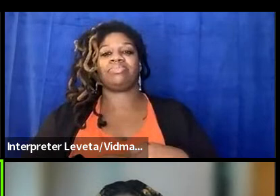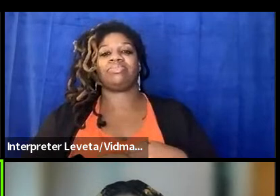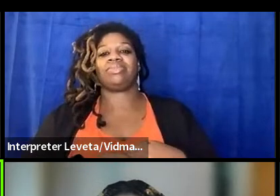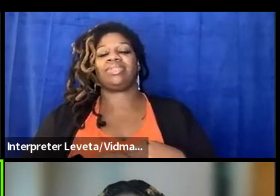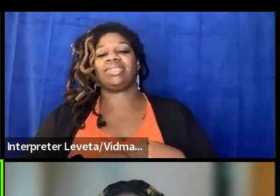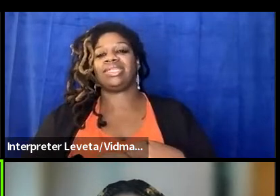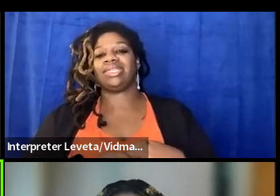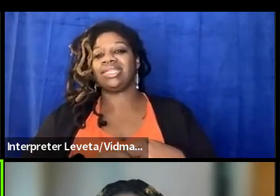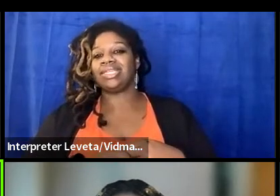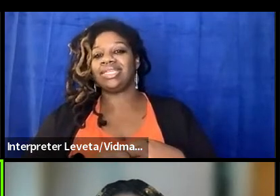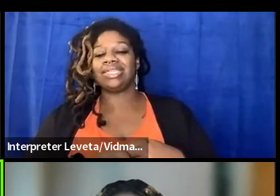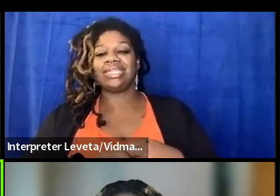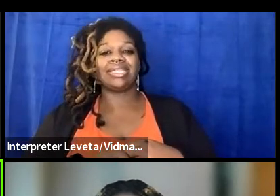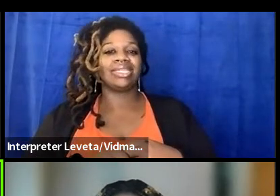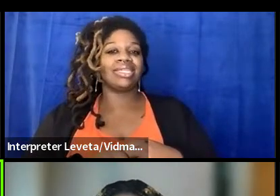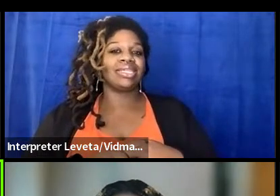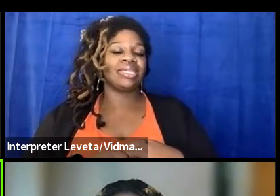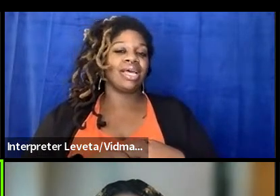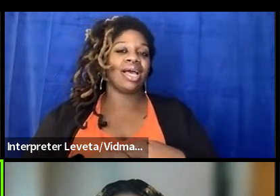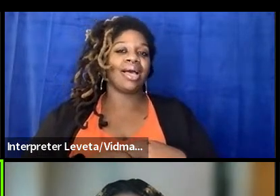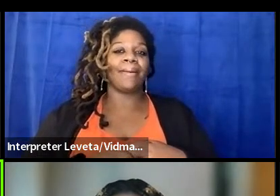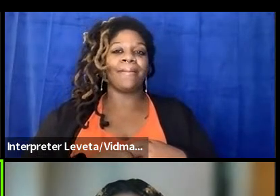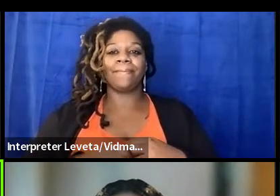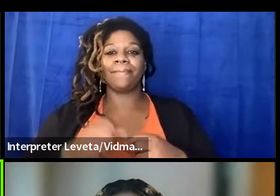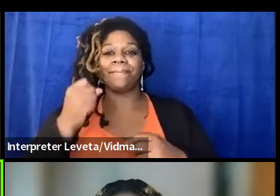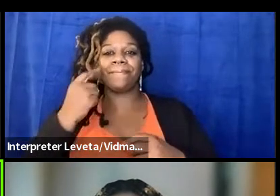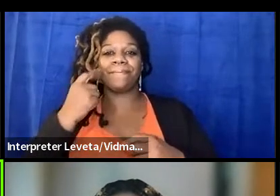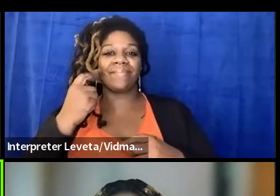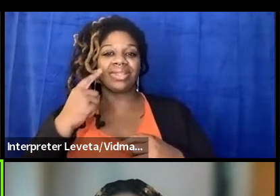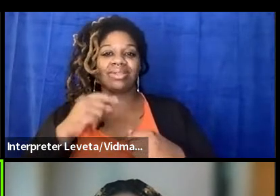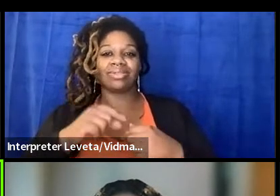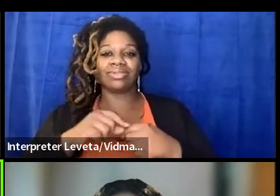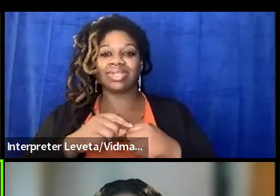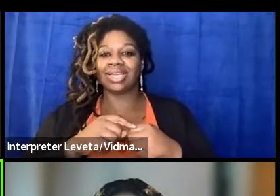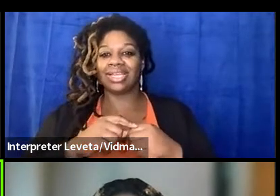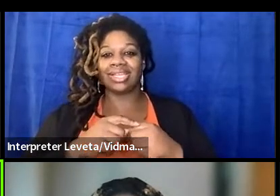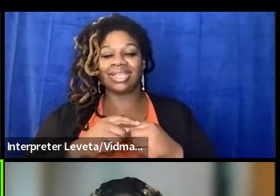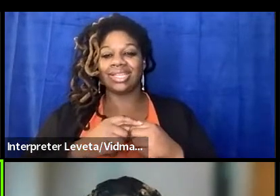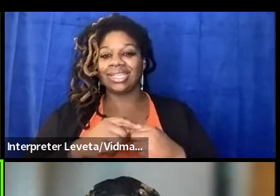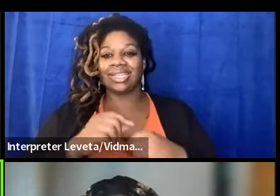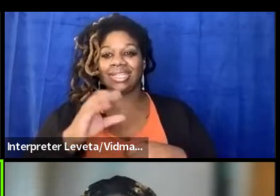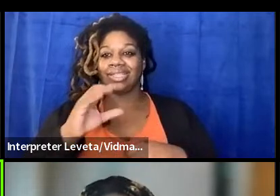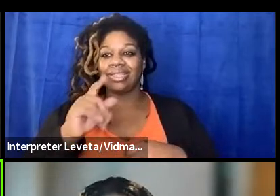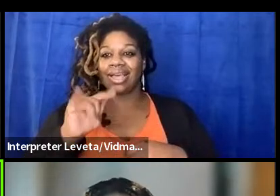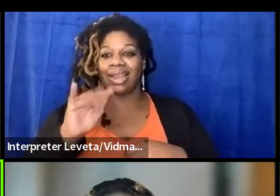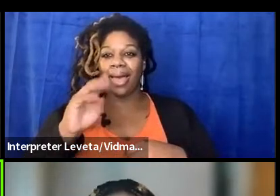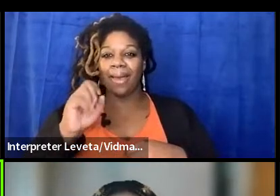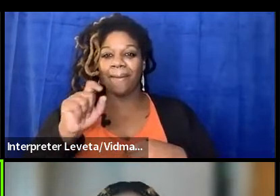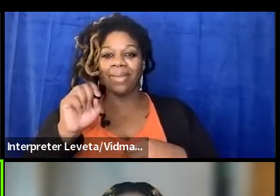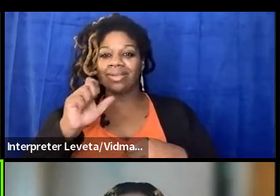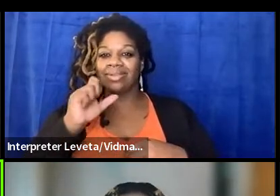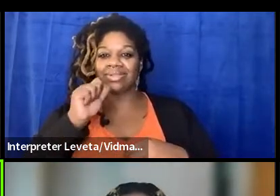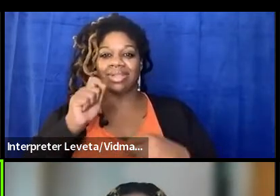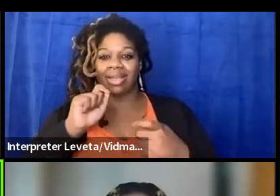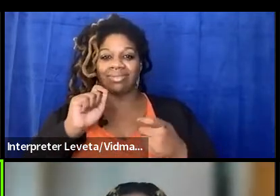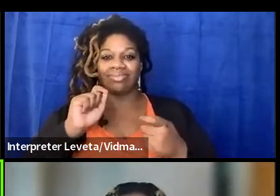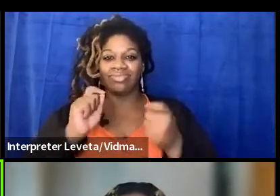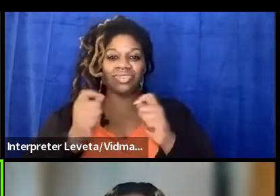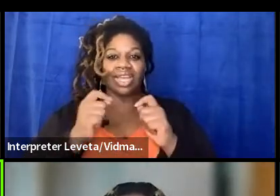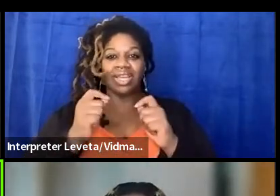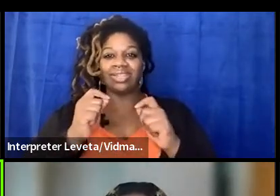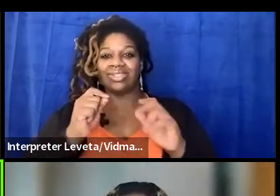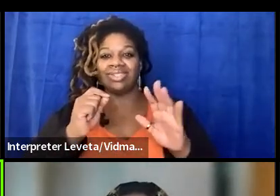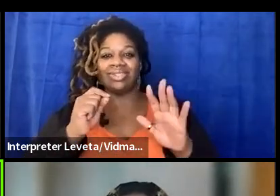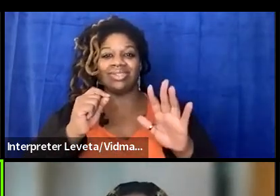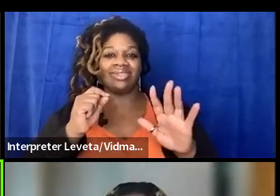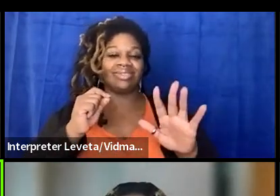the climate's not snapping back like this. So like the job security